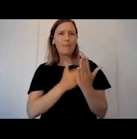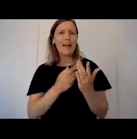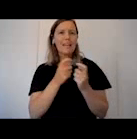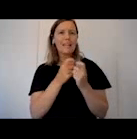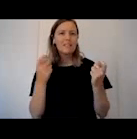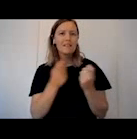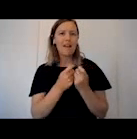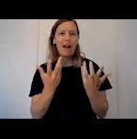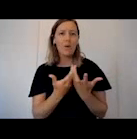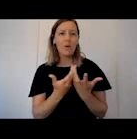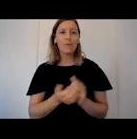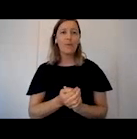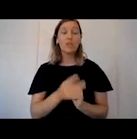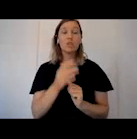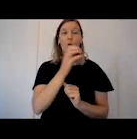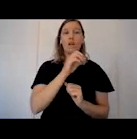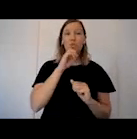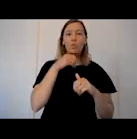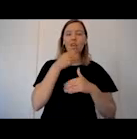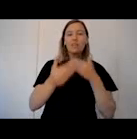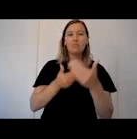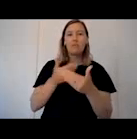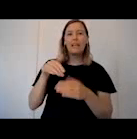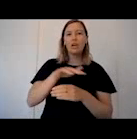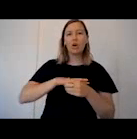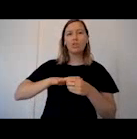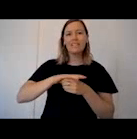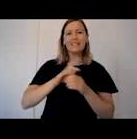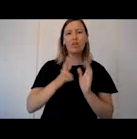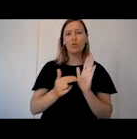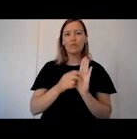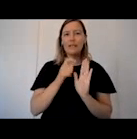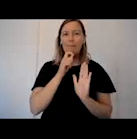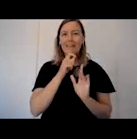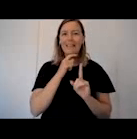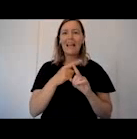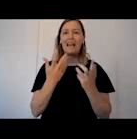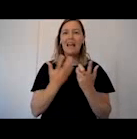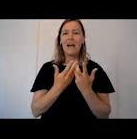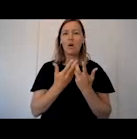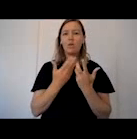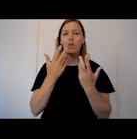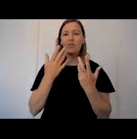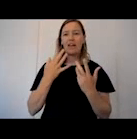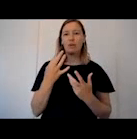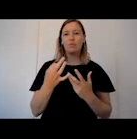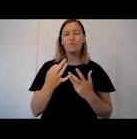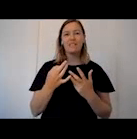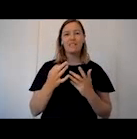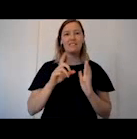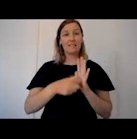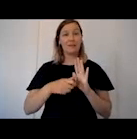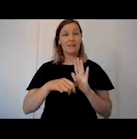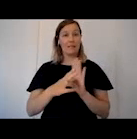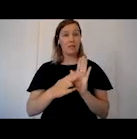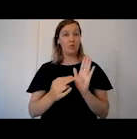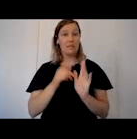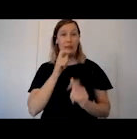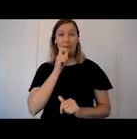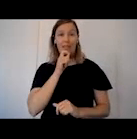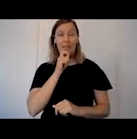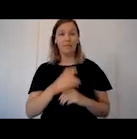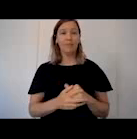us the context of the New Zealand media and how disability is portrayed in New Zealand media. And then we can